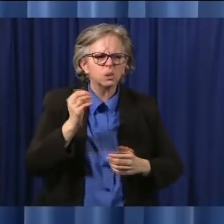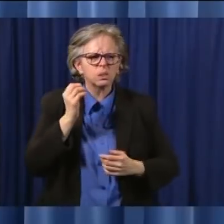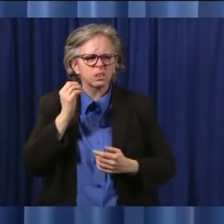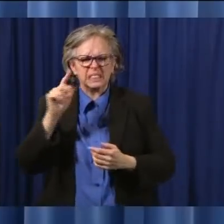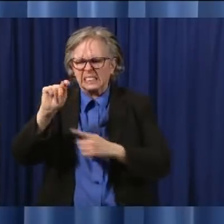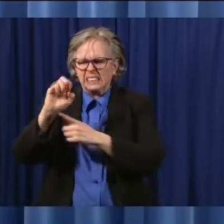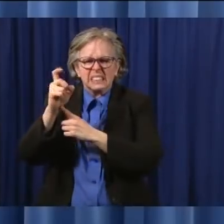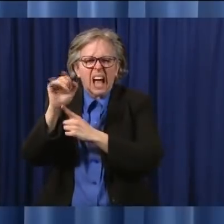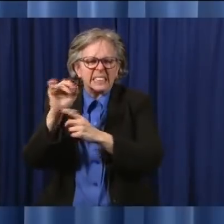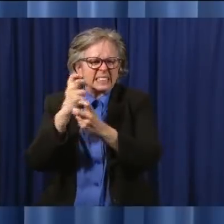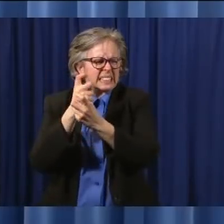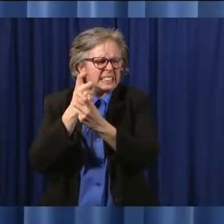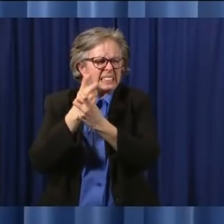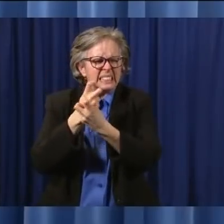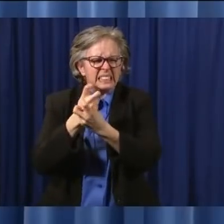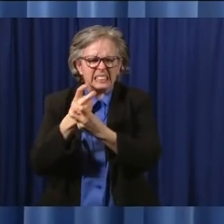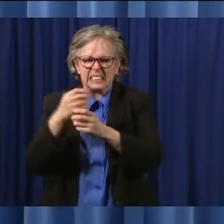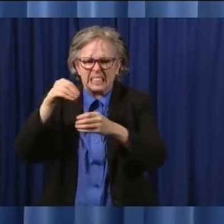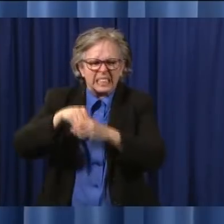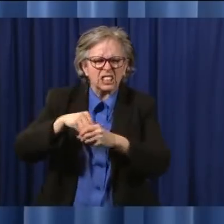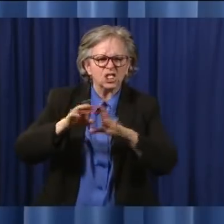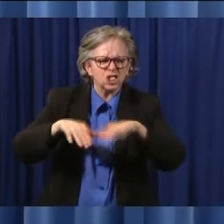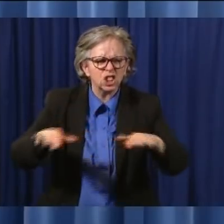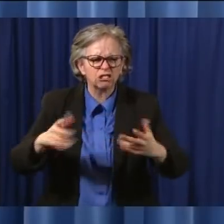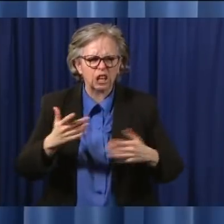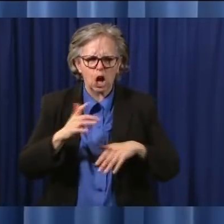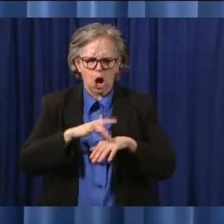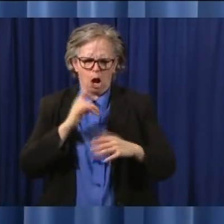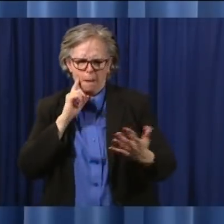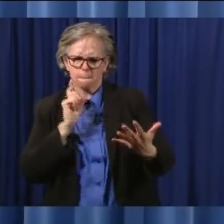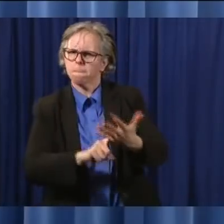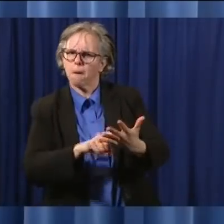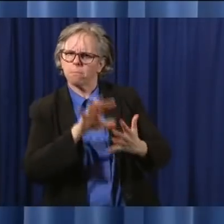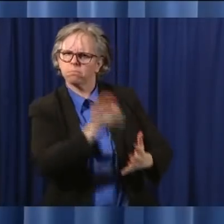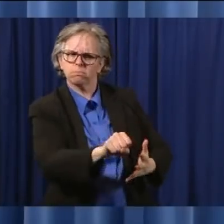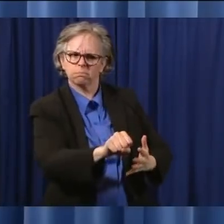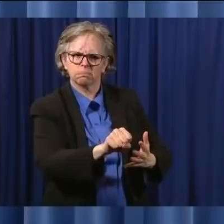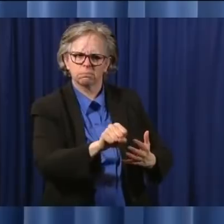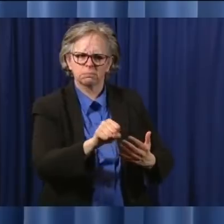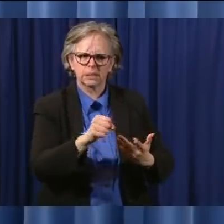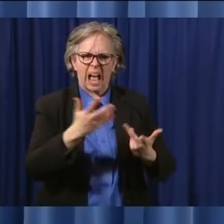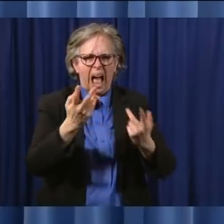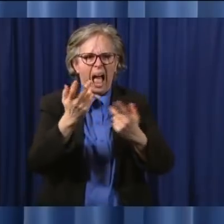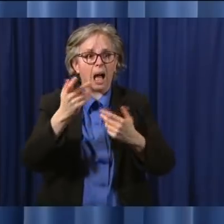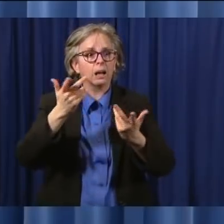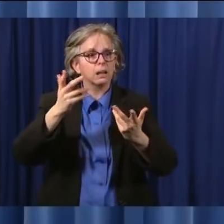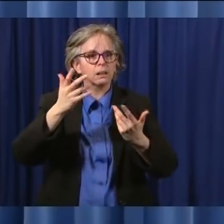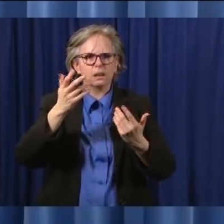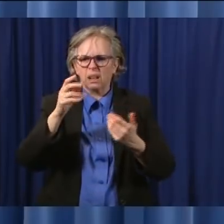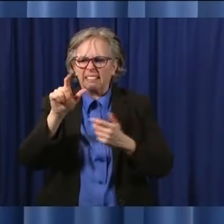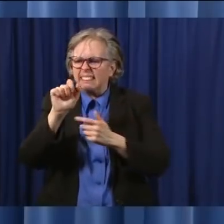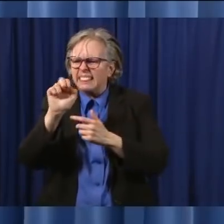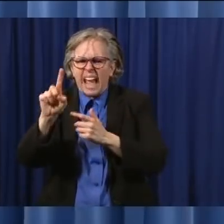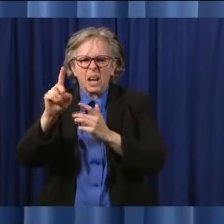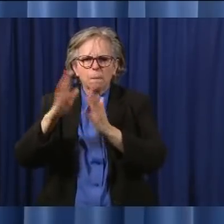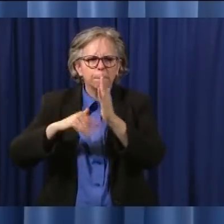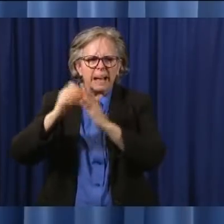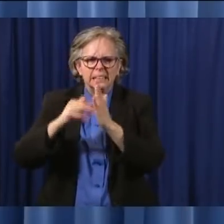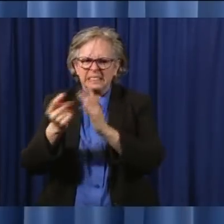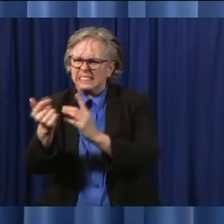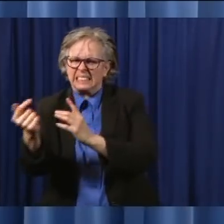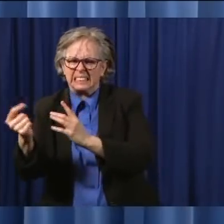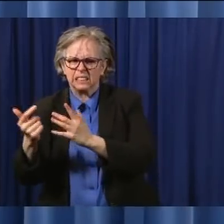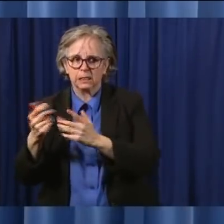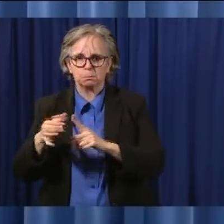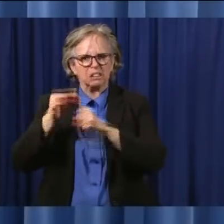and the identification and the removal of lead paint, particularly in our poor communities. Through this work,